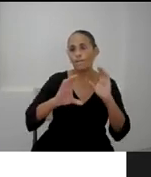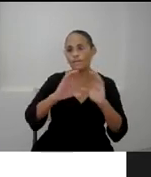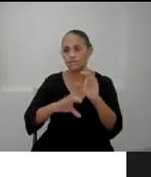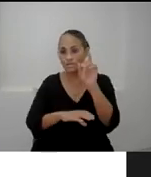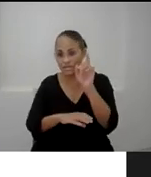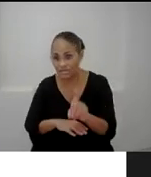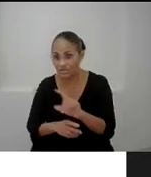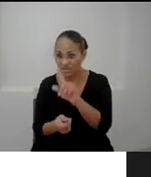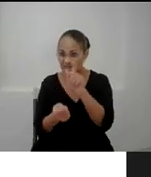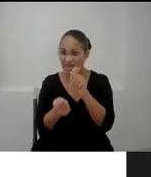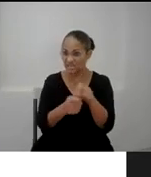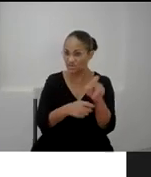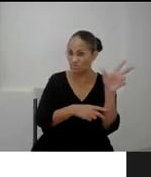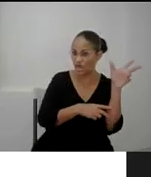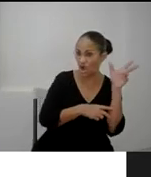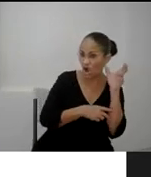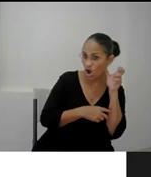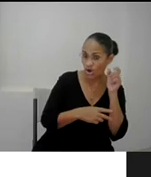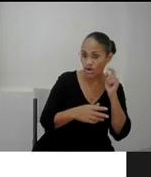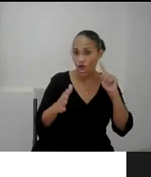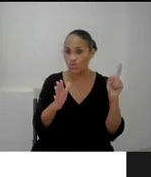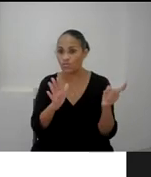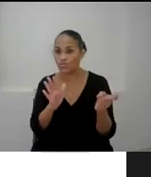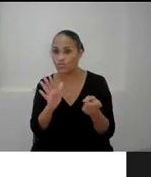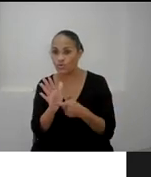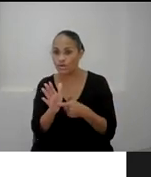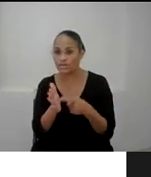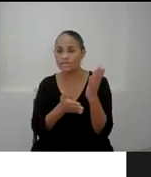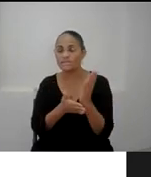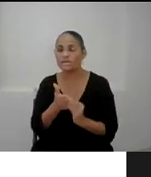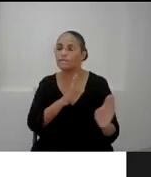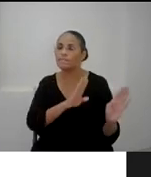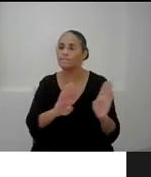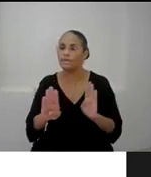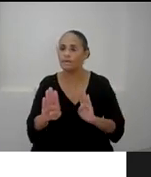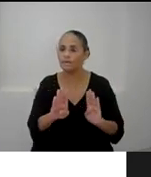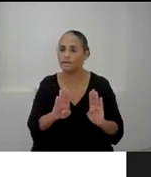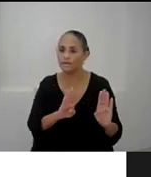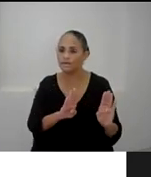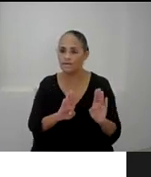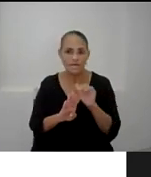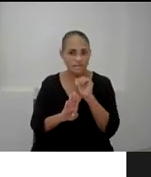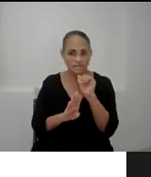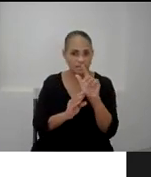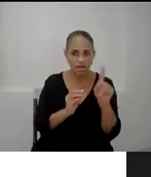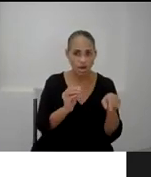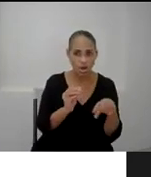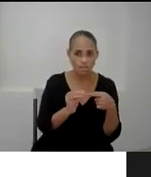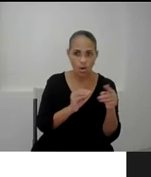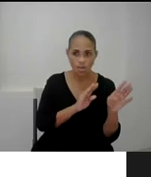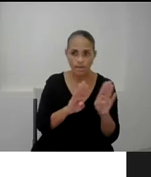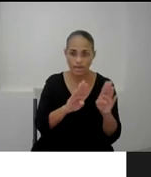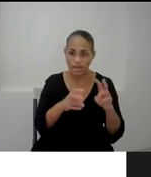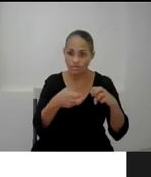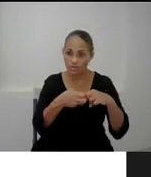heard. Recognizing that some of their behavior, it's not about behavior problems,